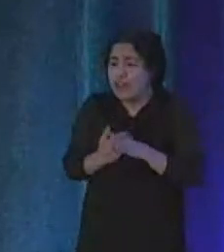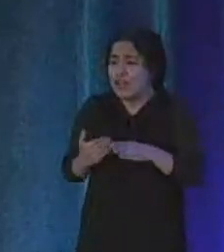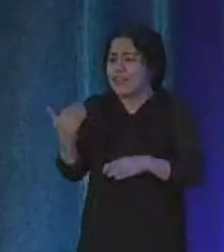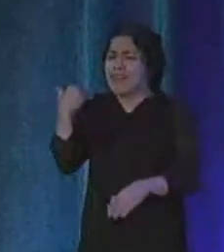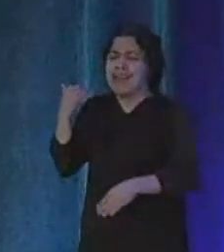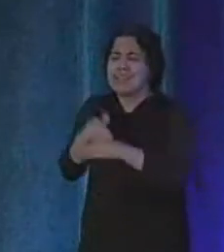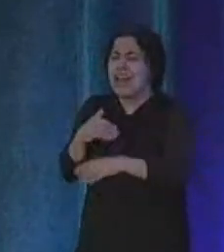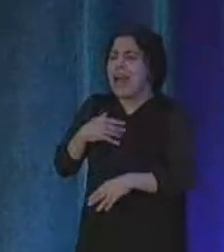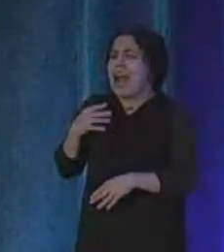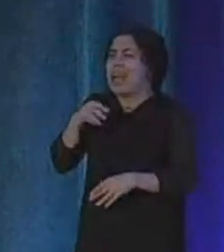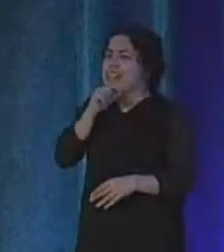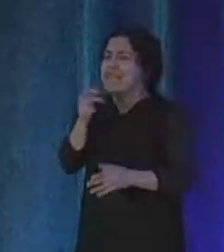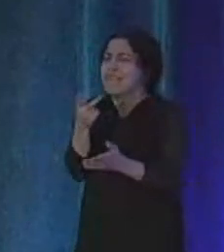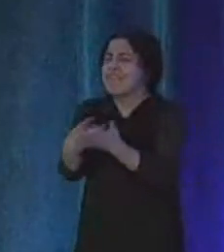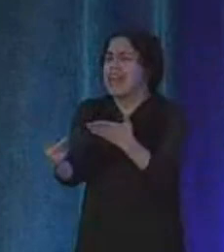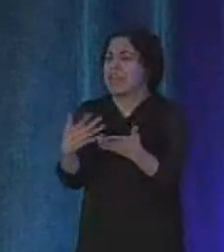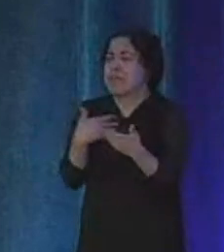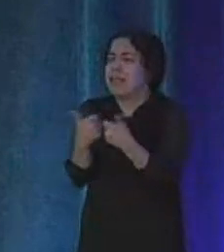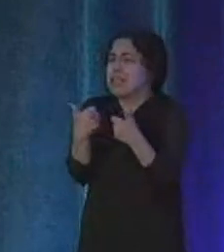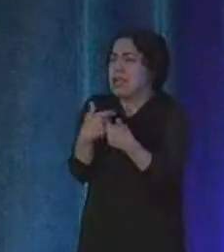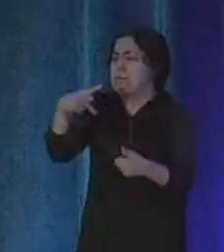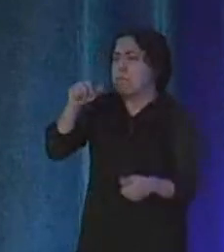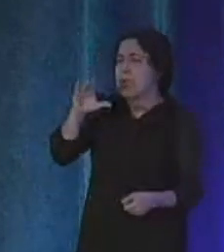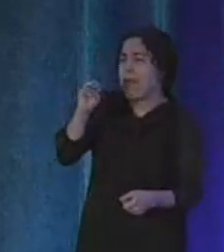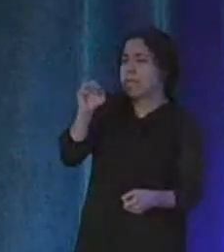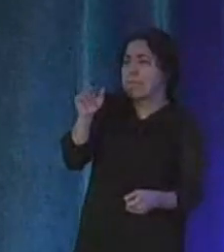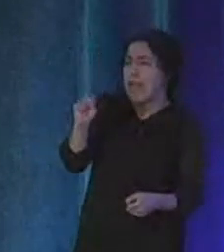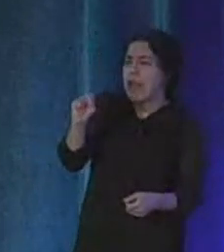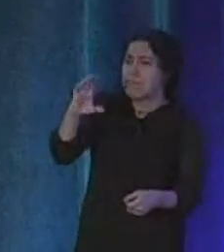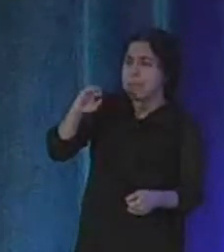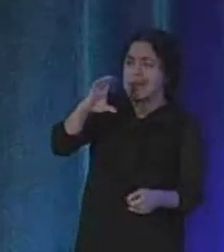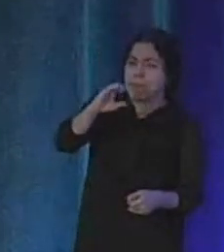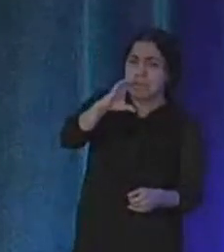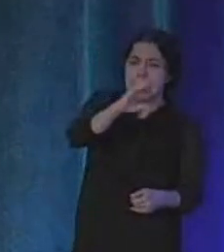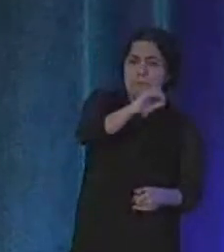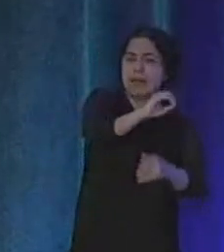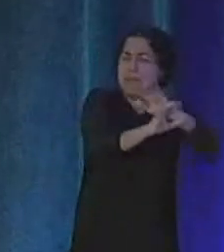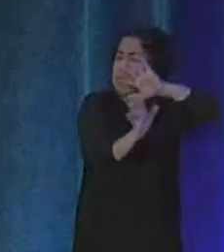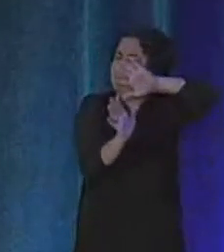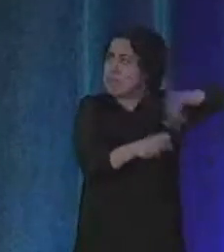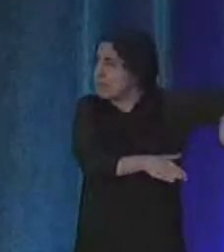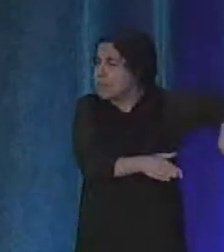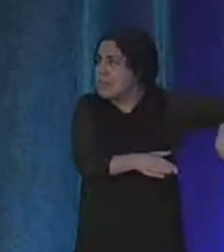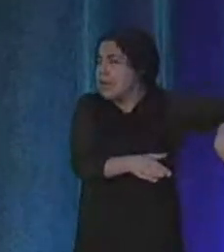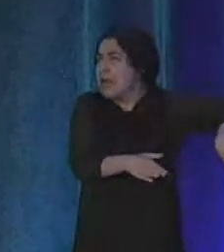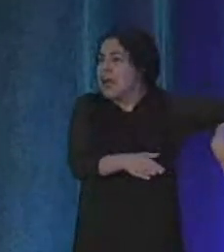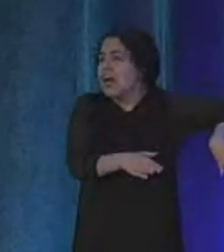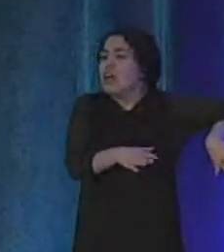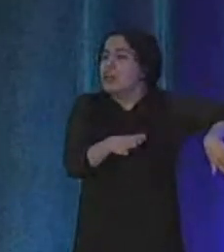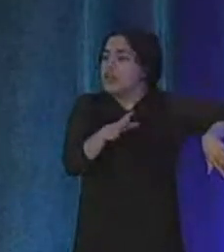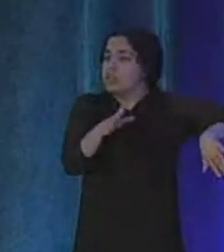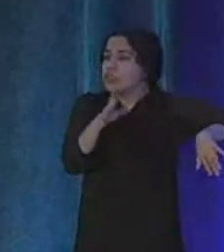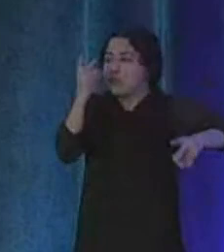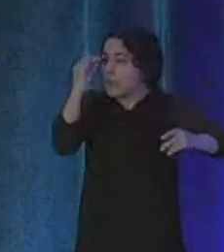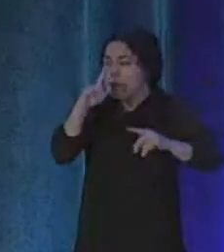night or whatever. But this probably takes the most. This is probably the most difficult piece of this checklist. It takes a little